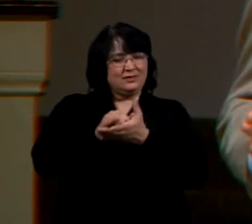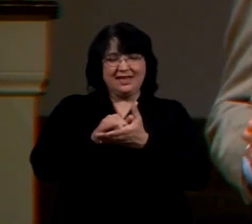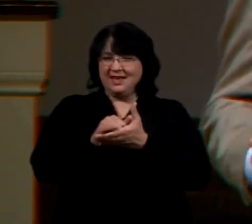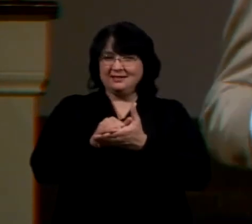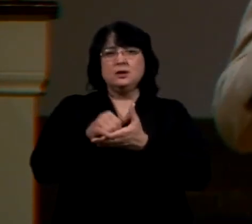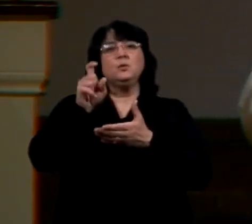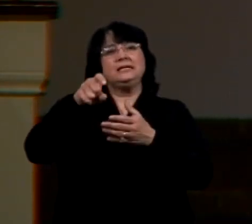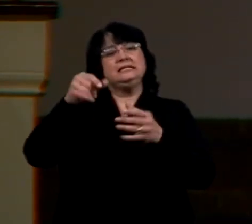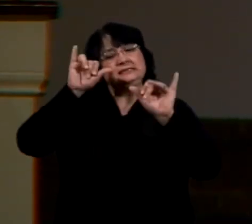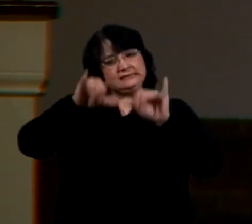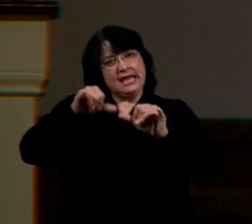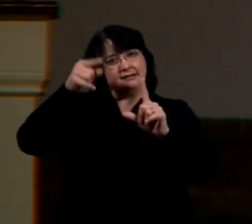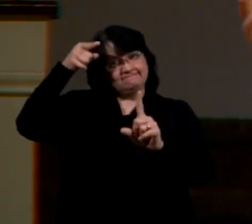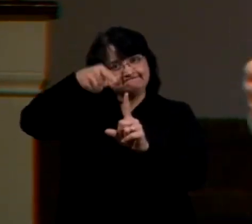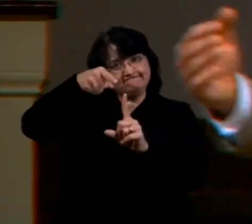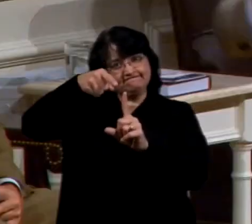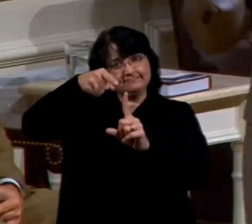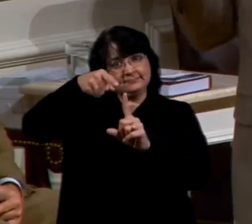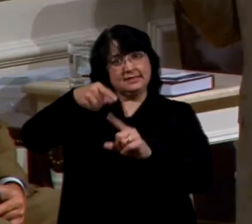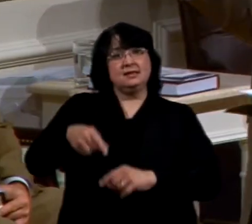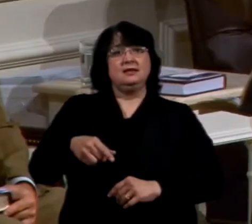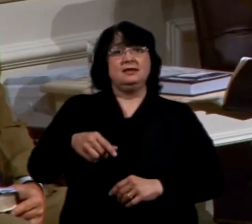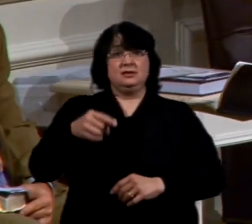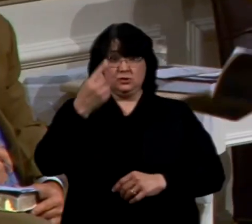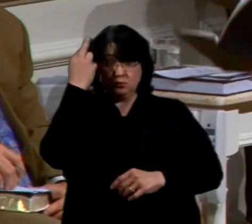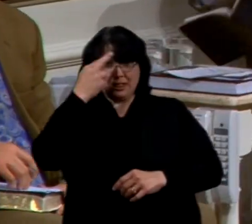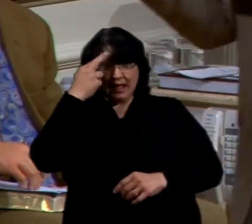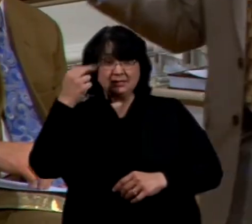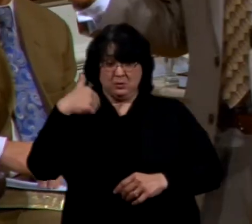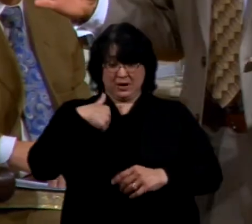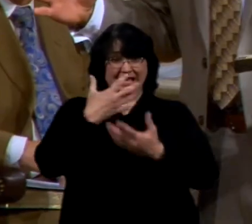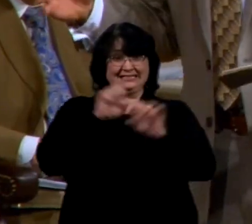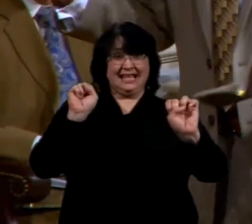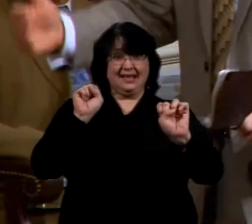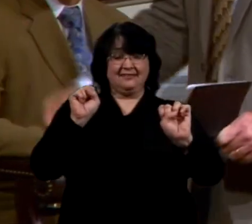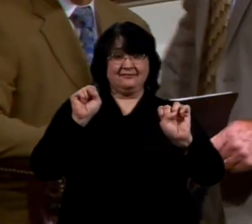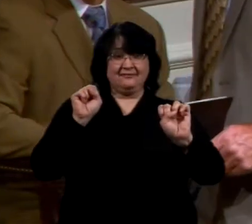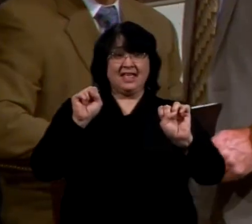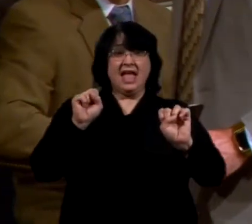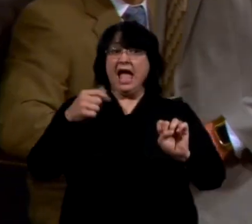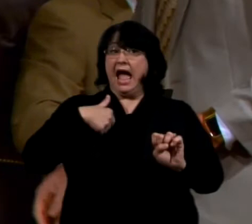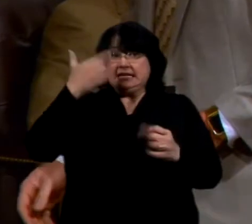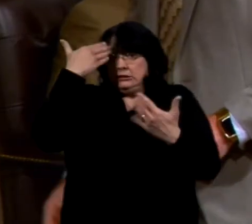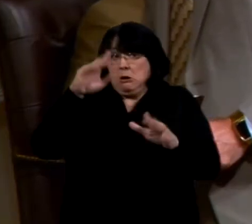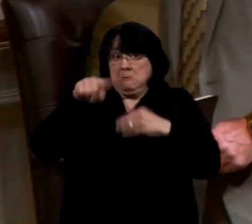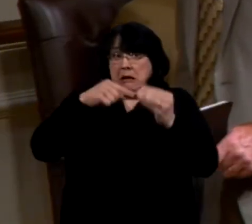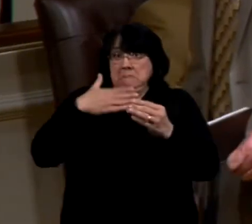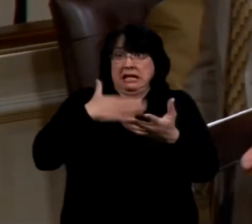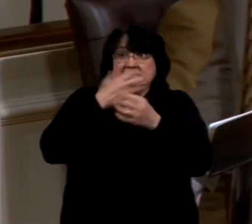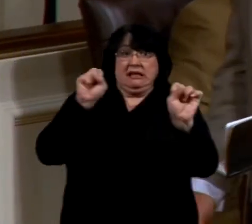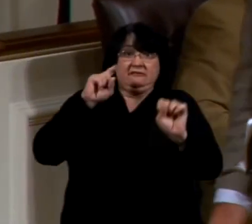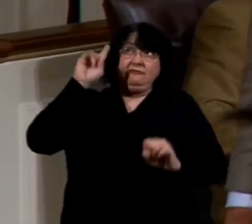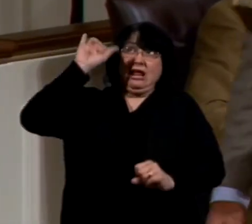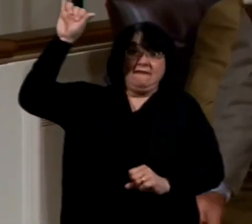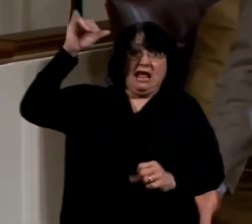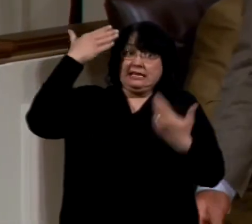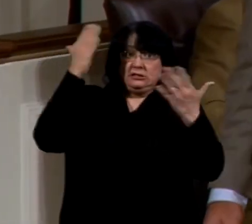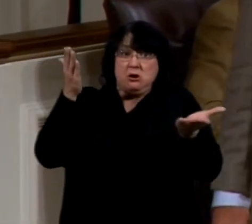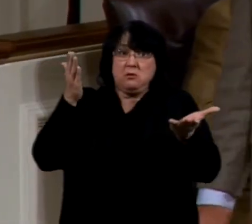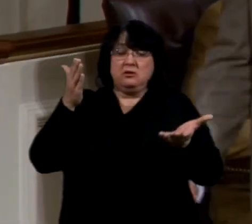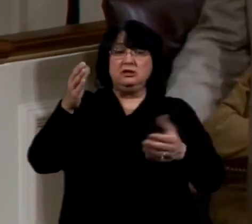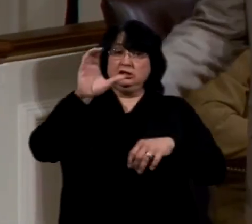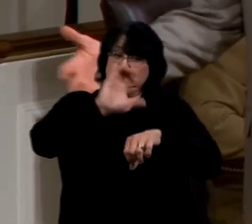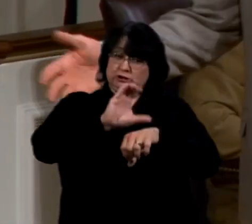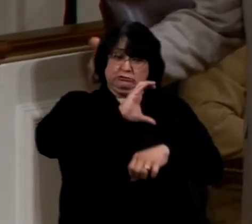track. That person's not going to understand. Do you realize when I got saved, y'all can believe it or not, I didn't know my salvation was for eternity. I was taught by the